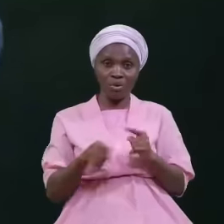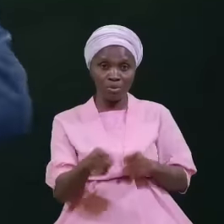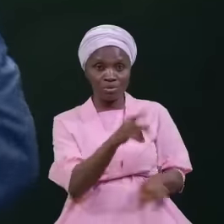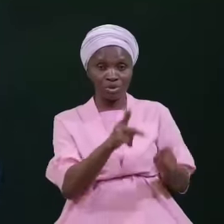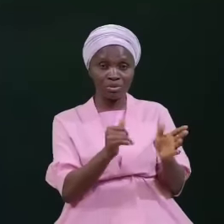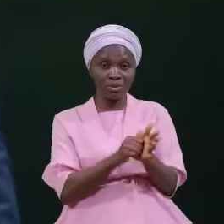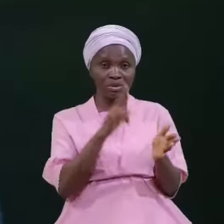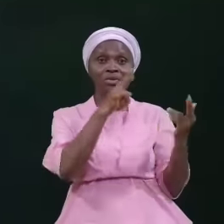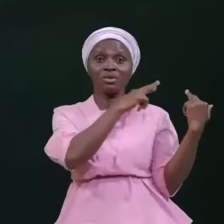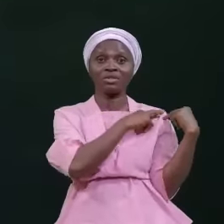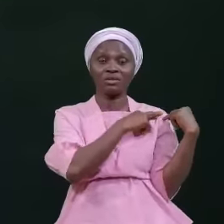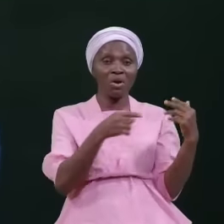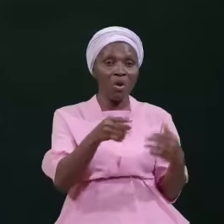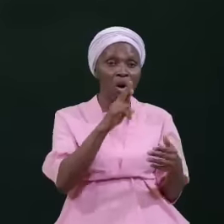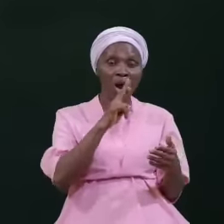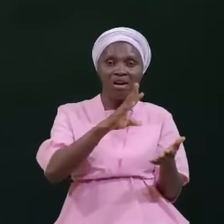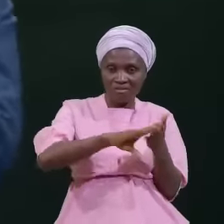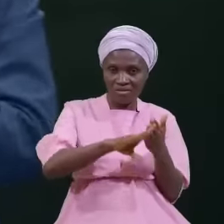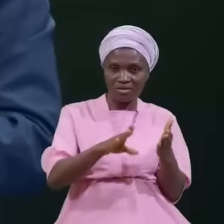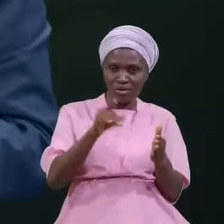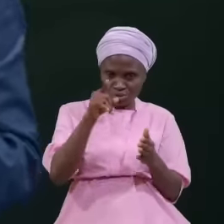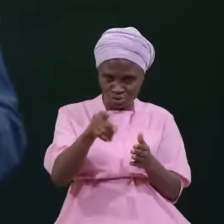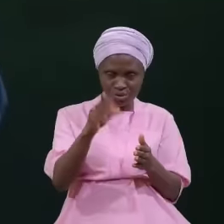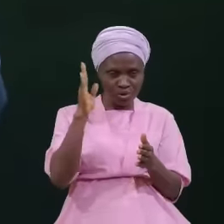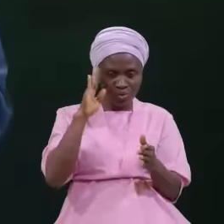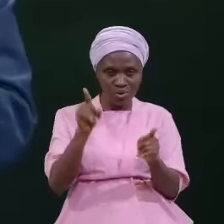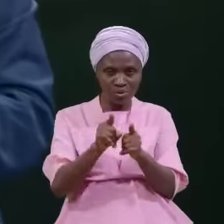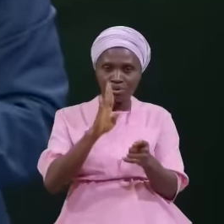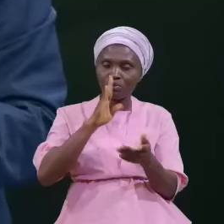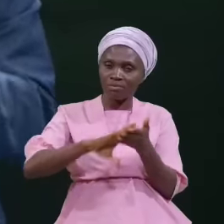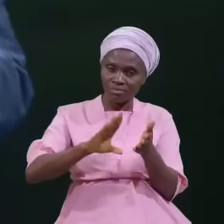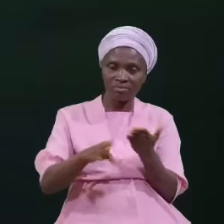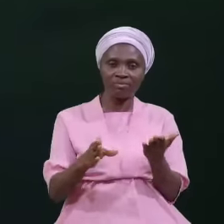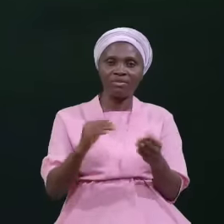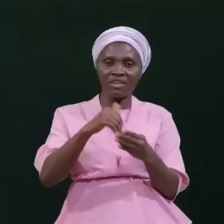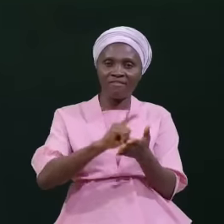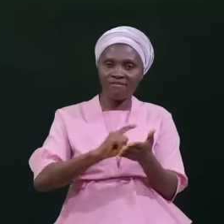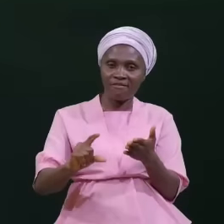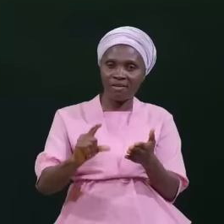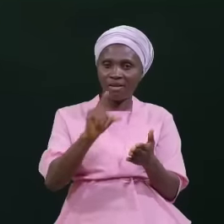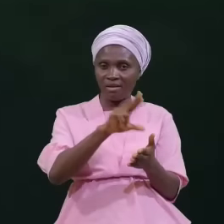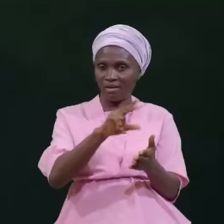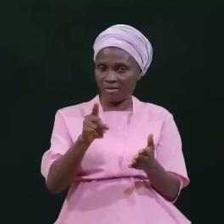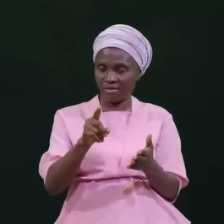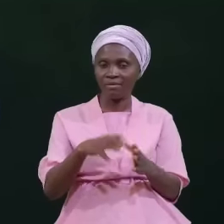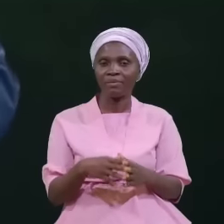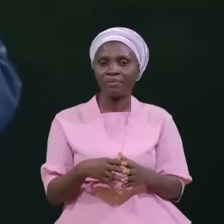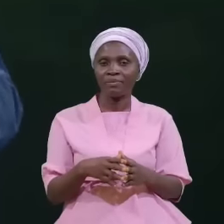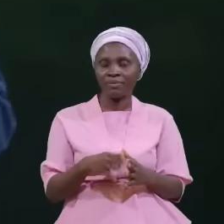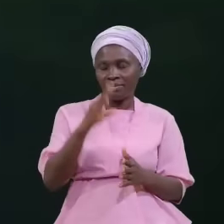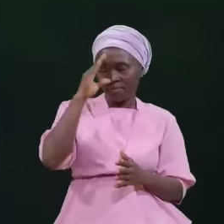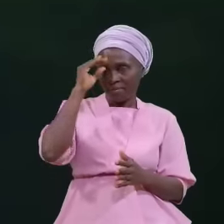you will be forgiven. Look at verse 31. In verse 31, him as